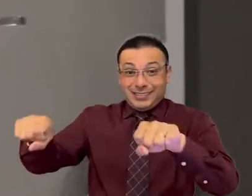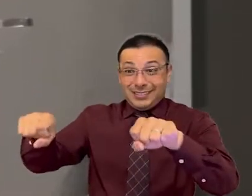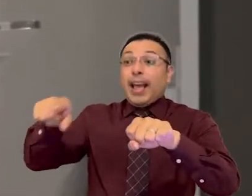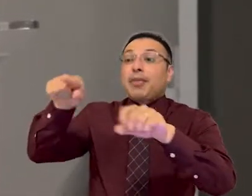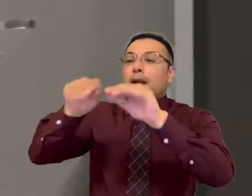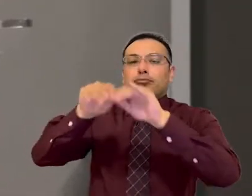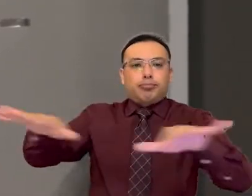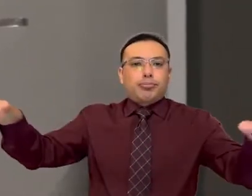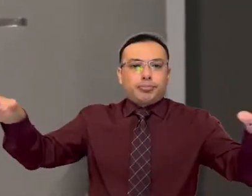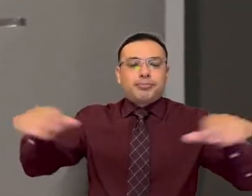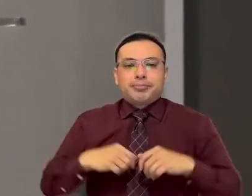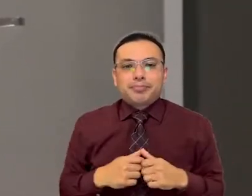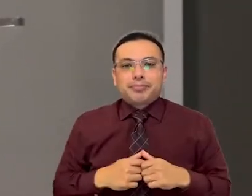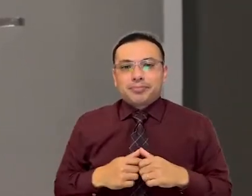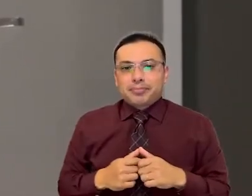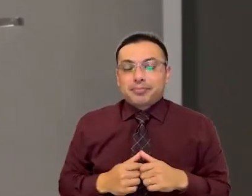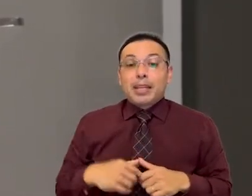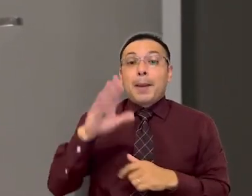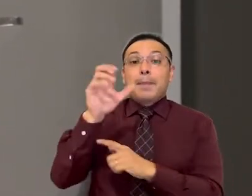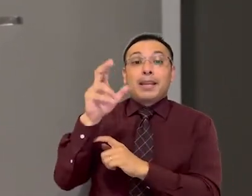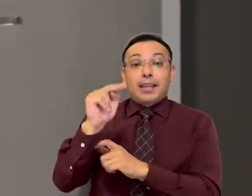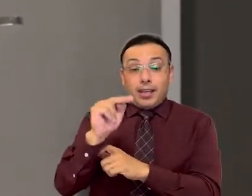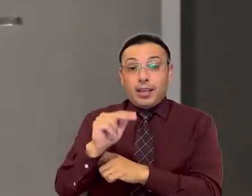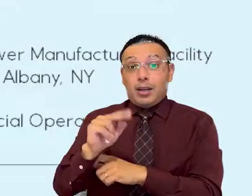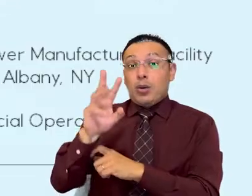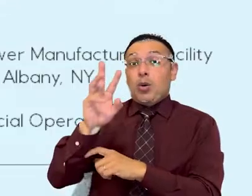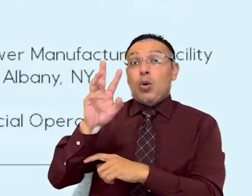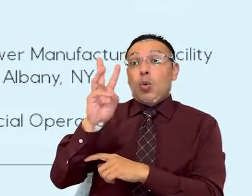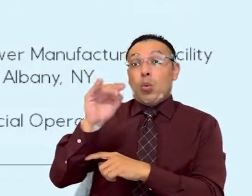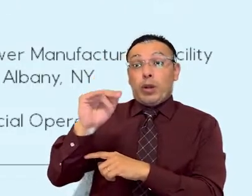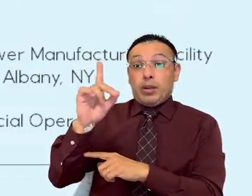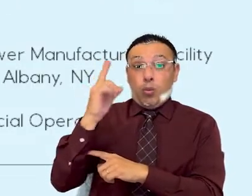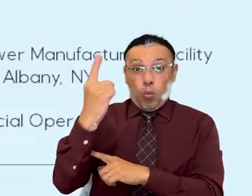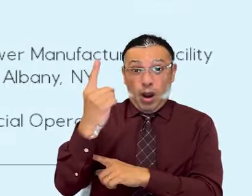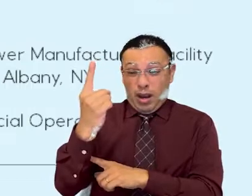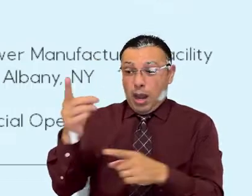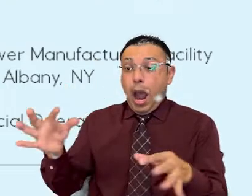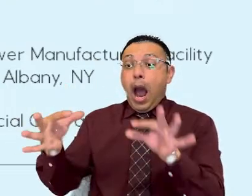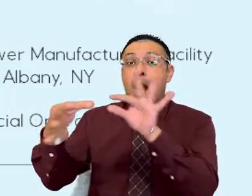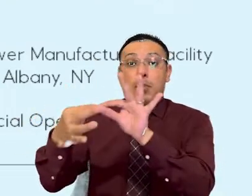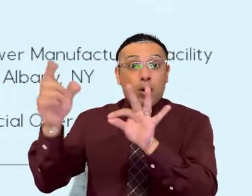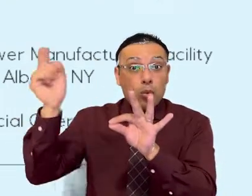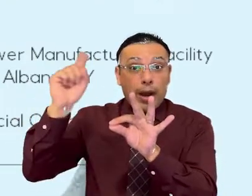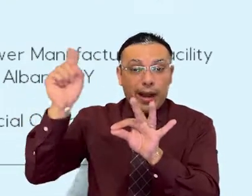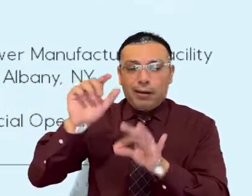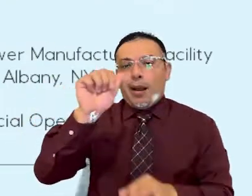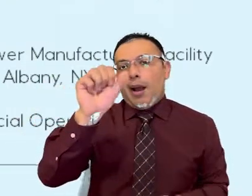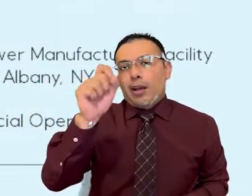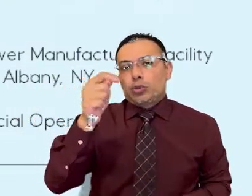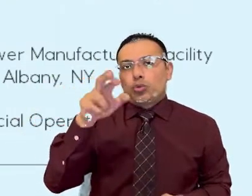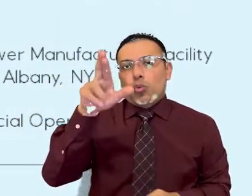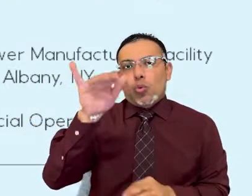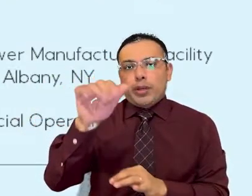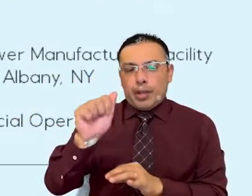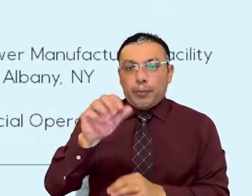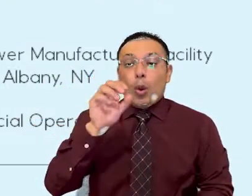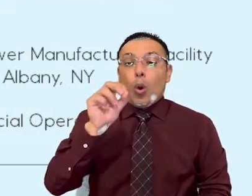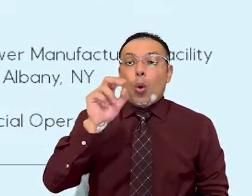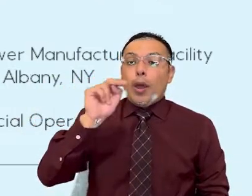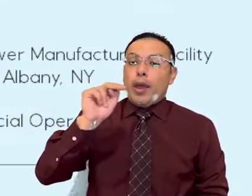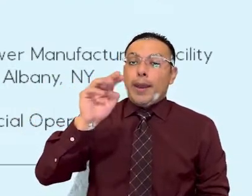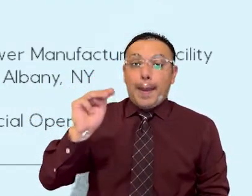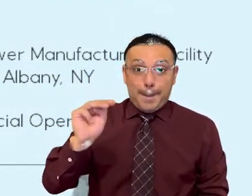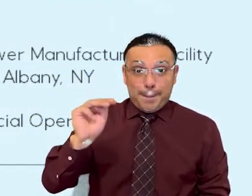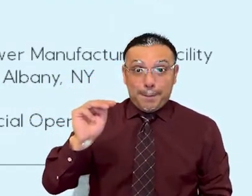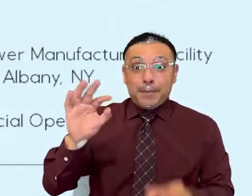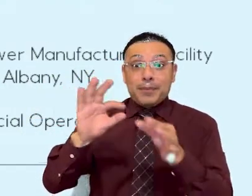of interconnection for Beacon Wind 1 is in Astoria, Queens, and we have our O&M hub in South Brooklyn, which is really exciting